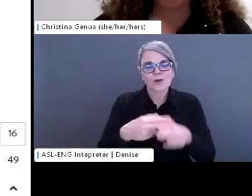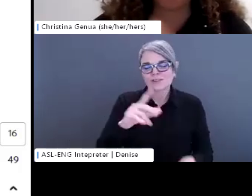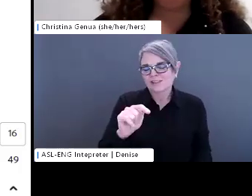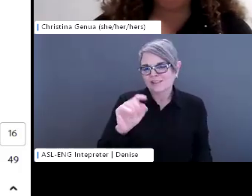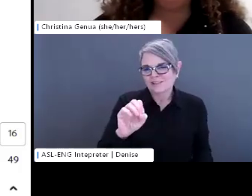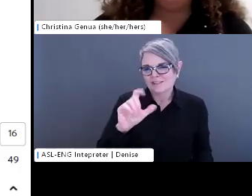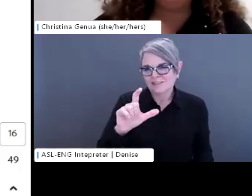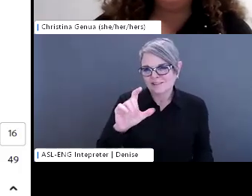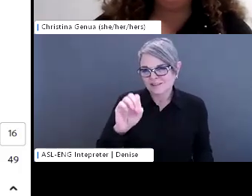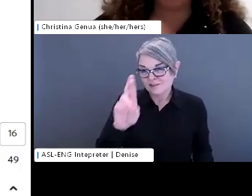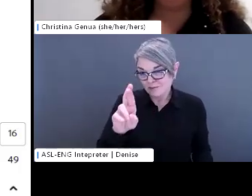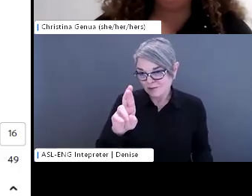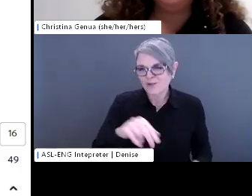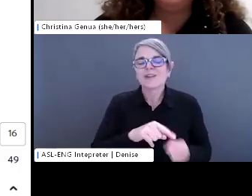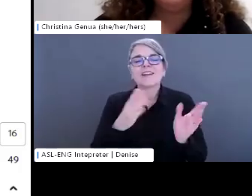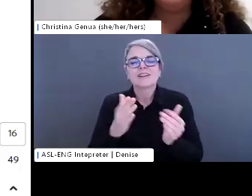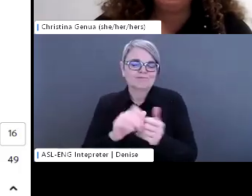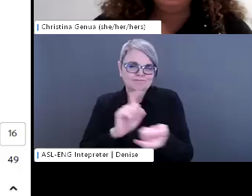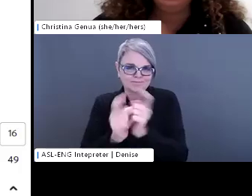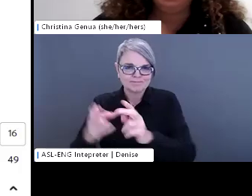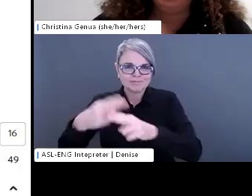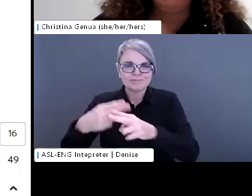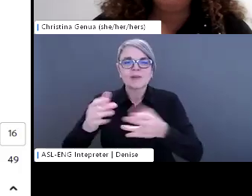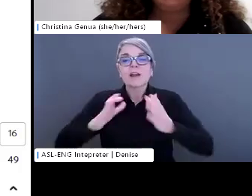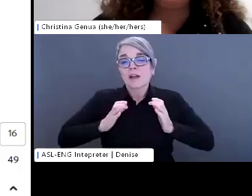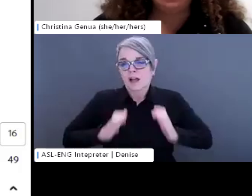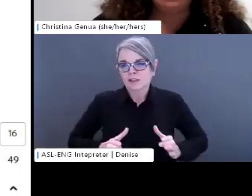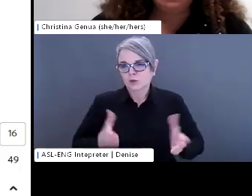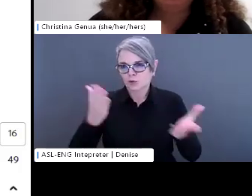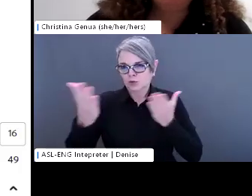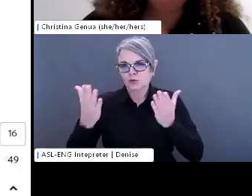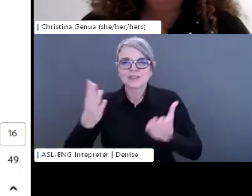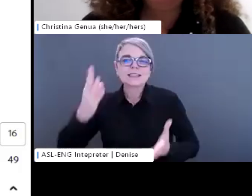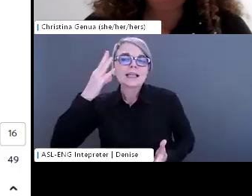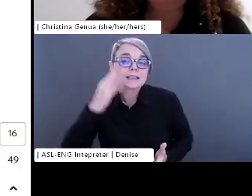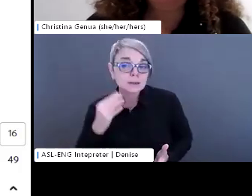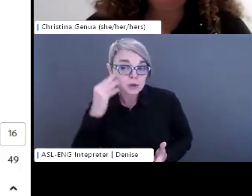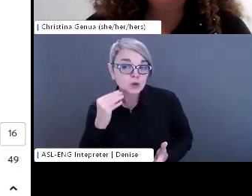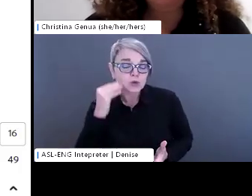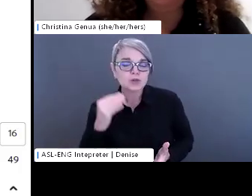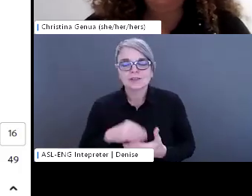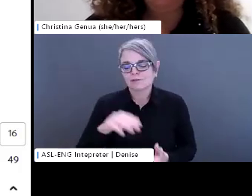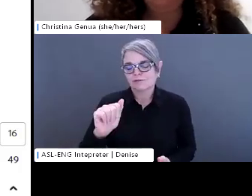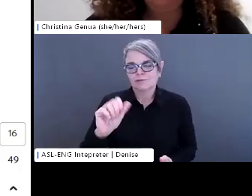as customer service, customer experience associates.